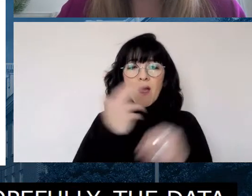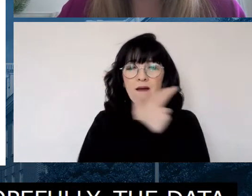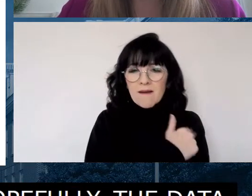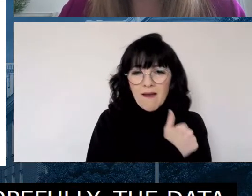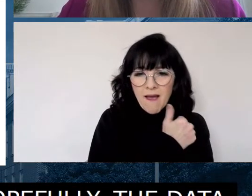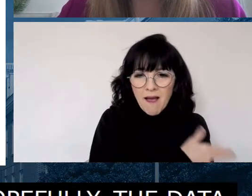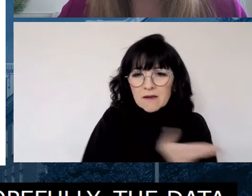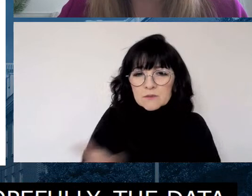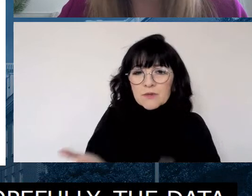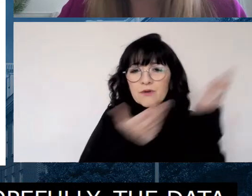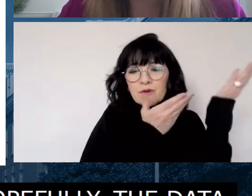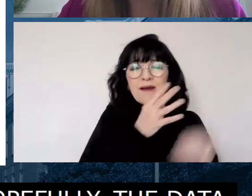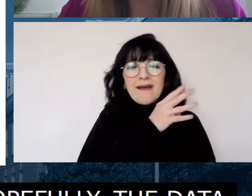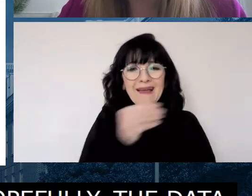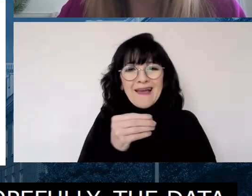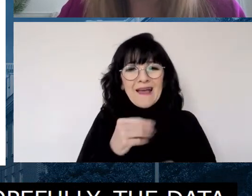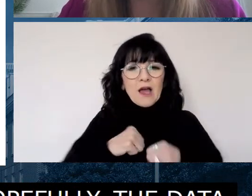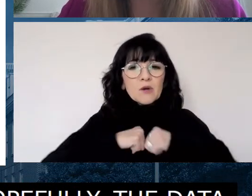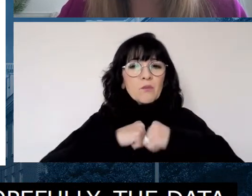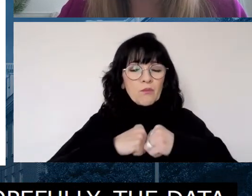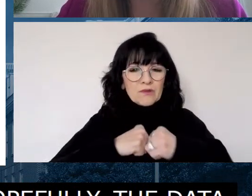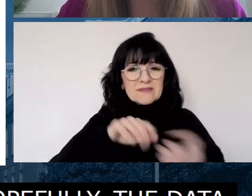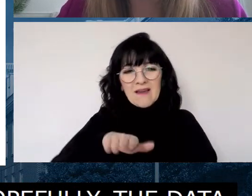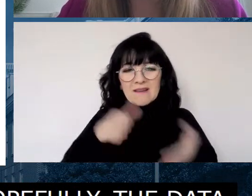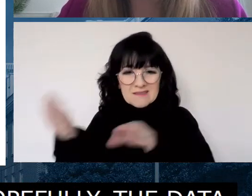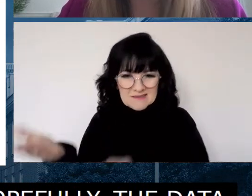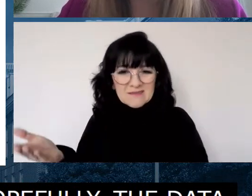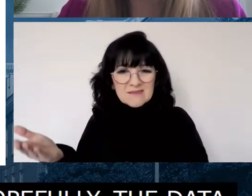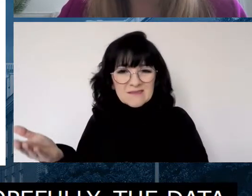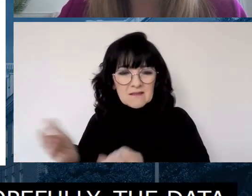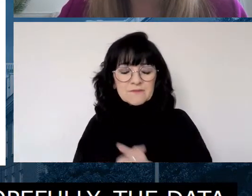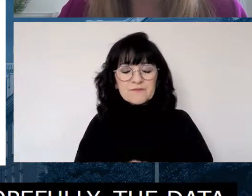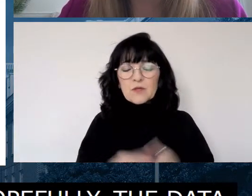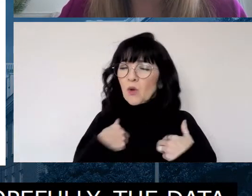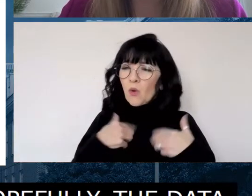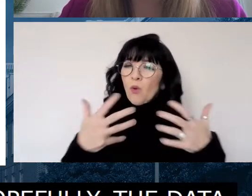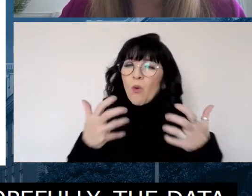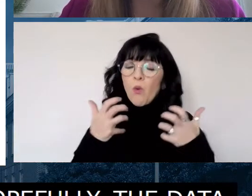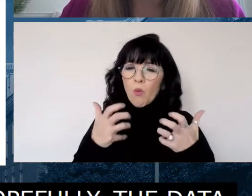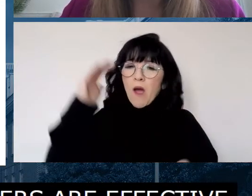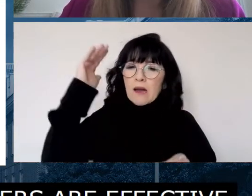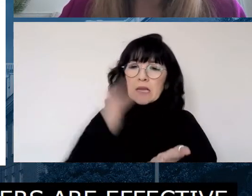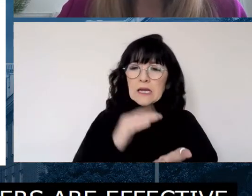move to who's eligible, and hopefully we can clear up some confusion